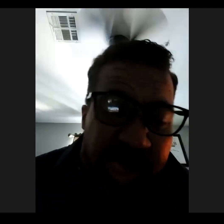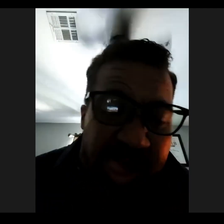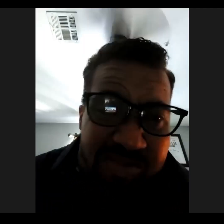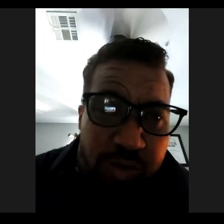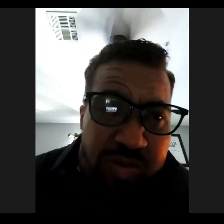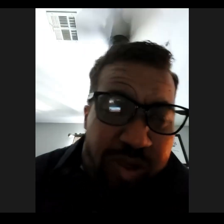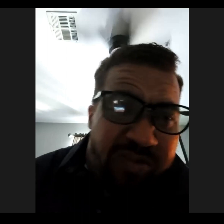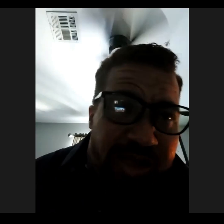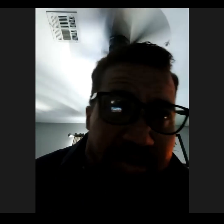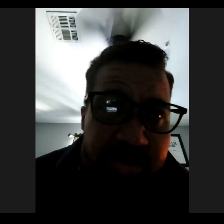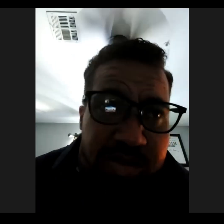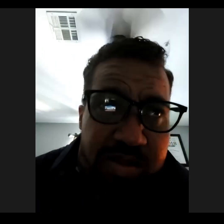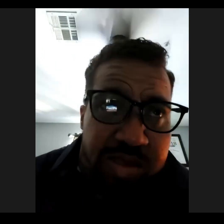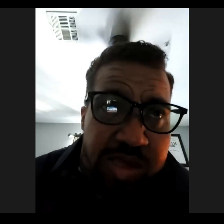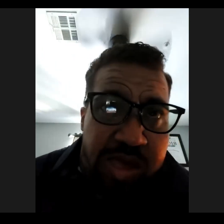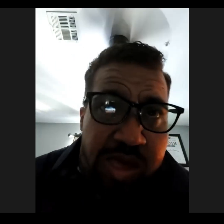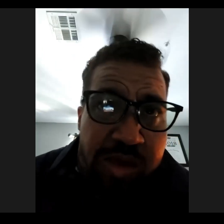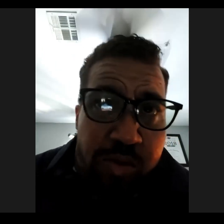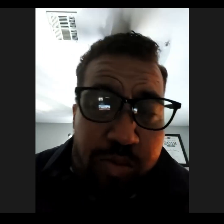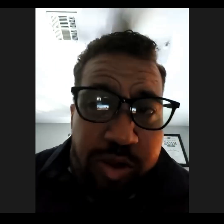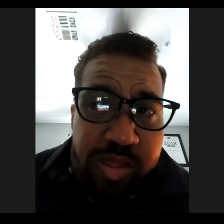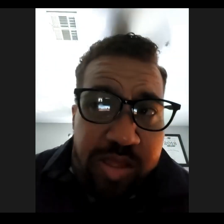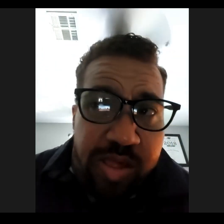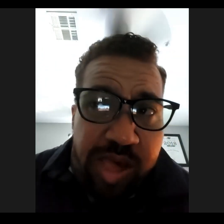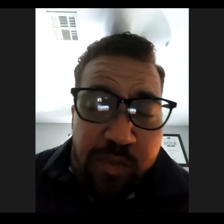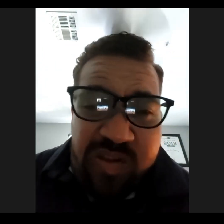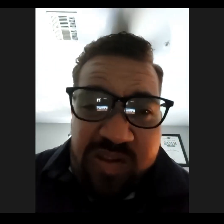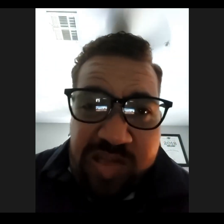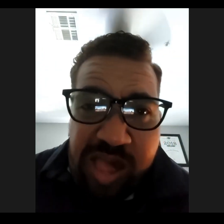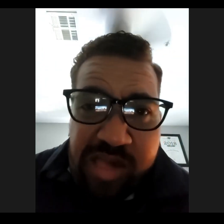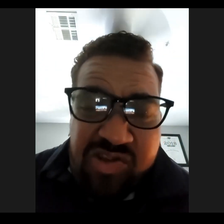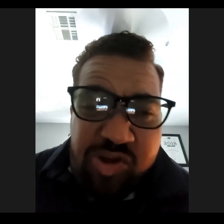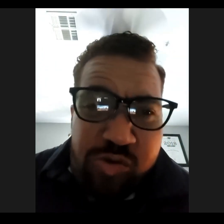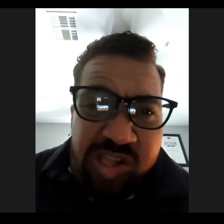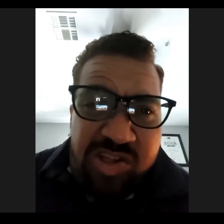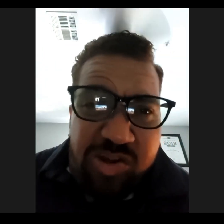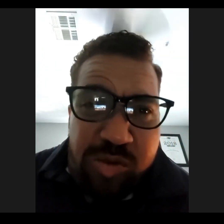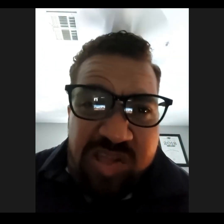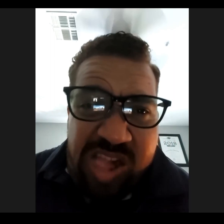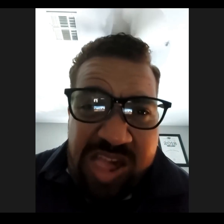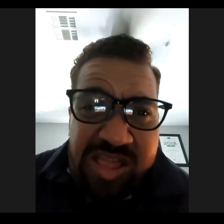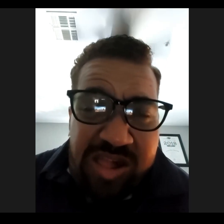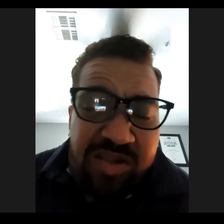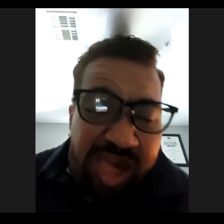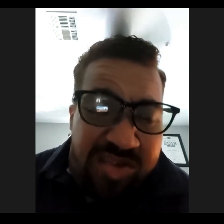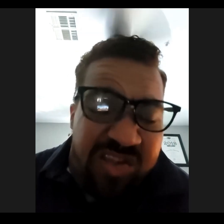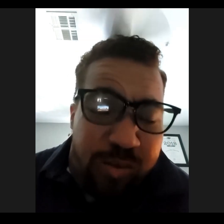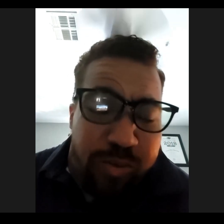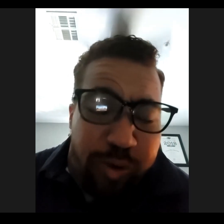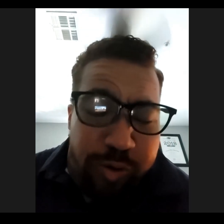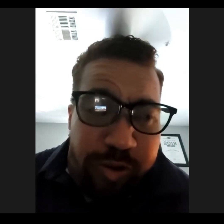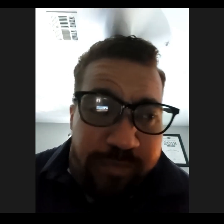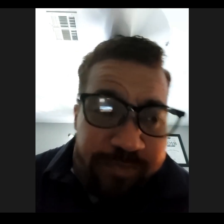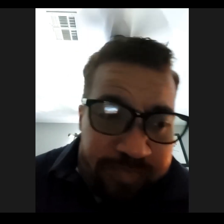I had known about that, but I was not choosing to attend that